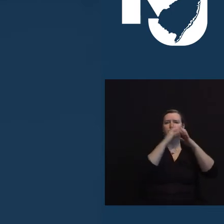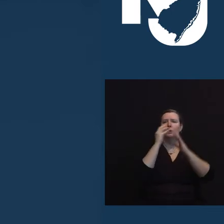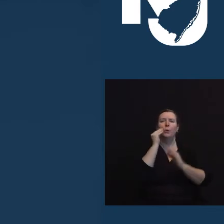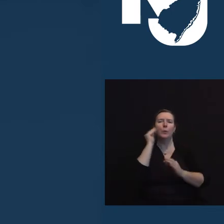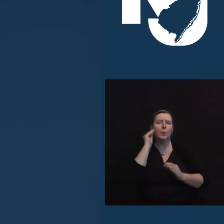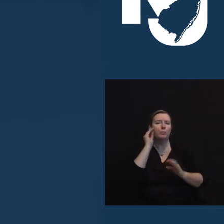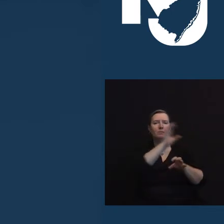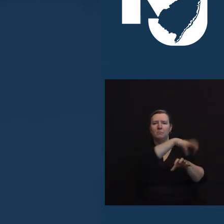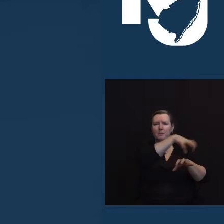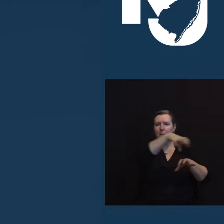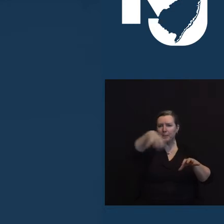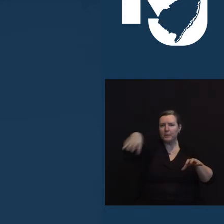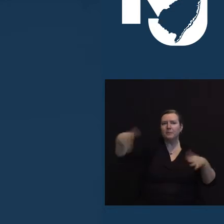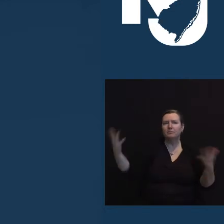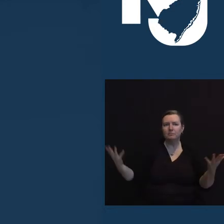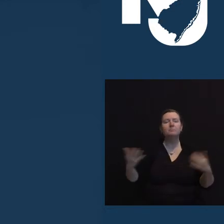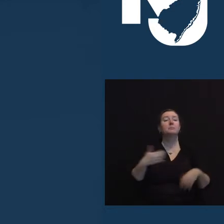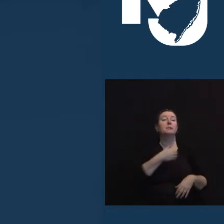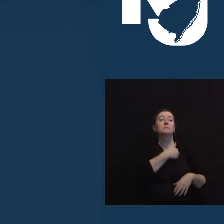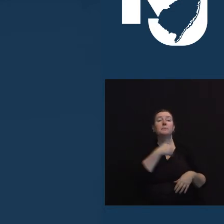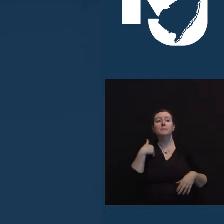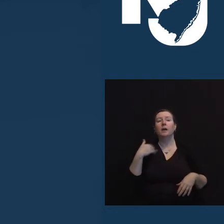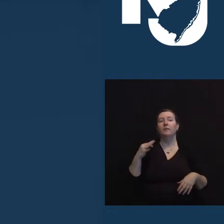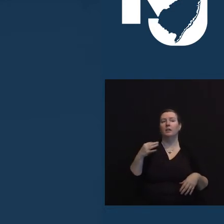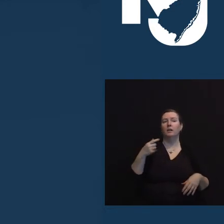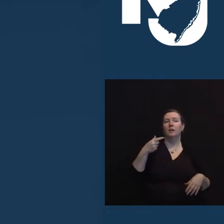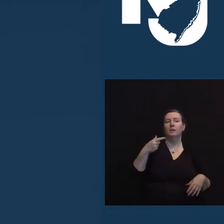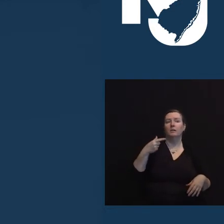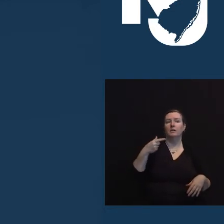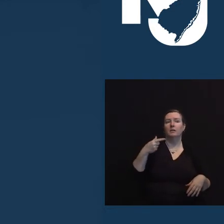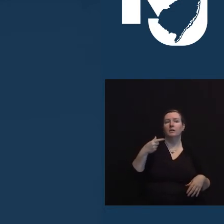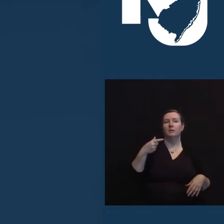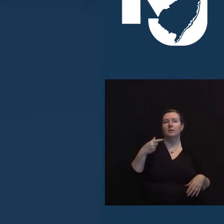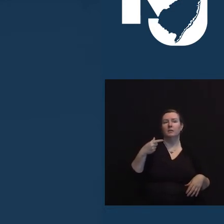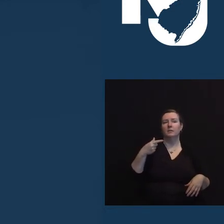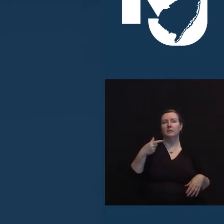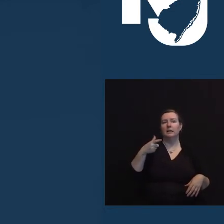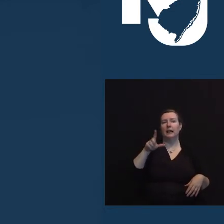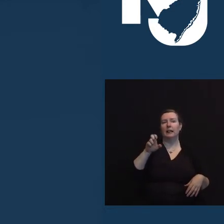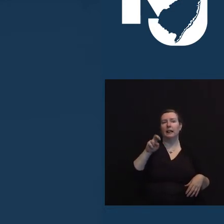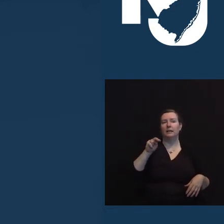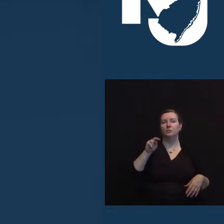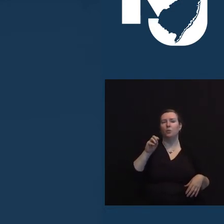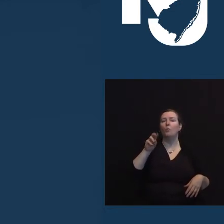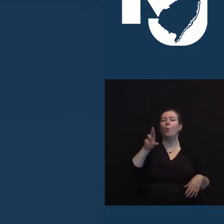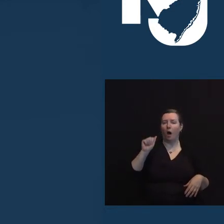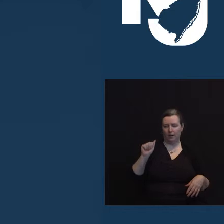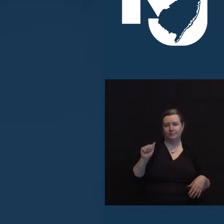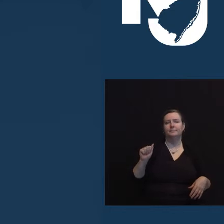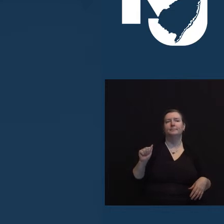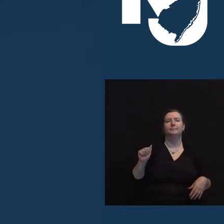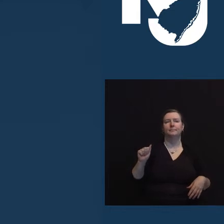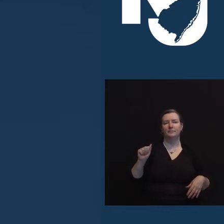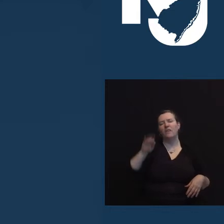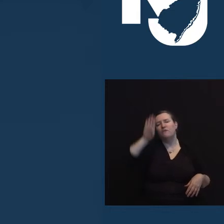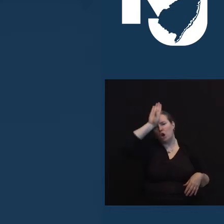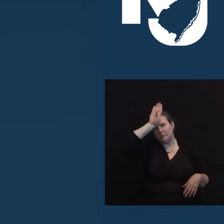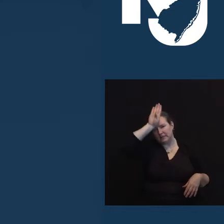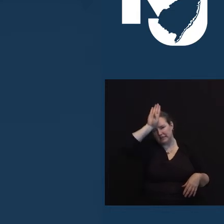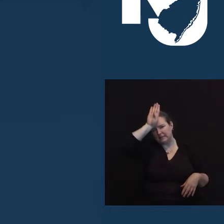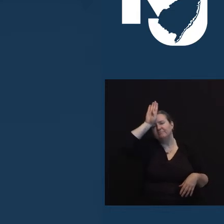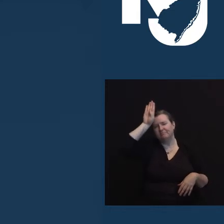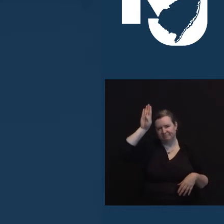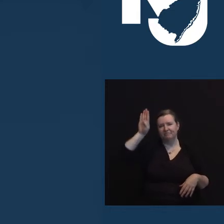of the Glenda Fire Department in Wall, and he was a man of tremendous faith who served his church in